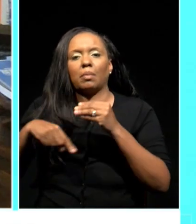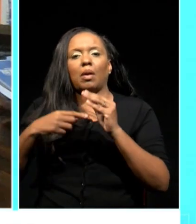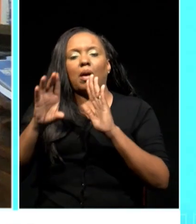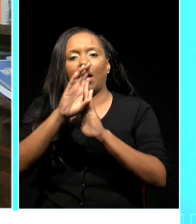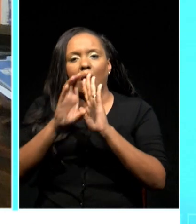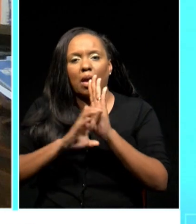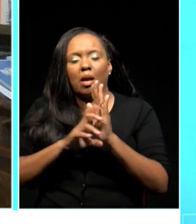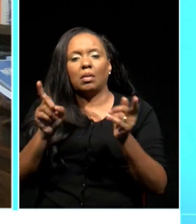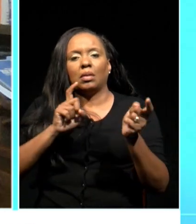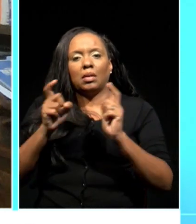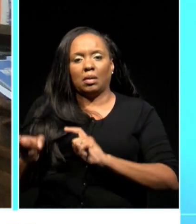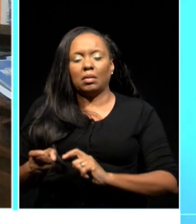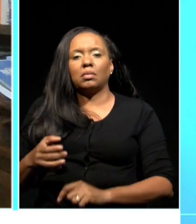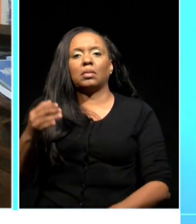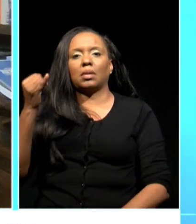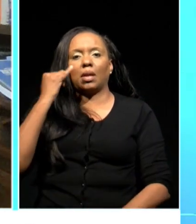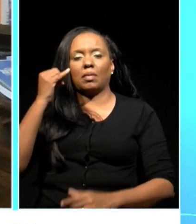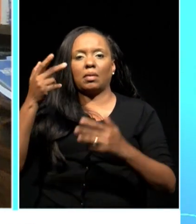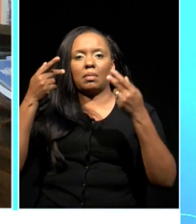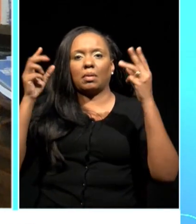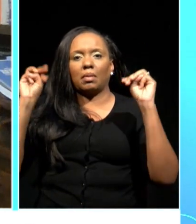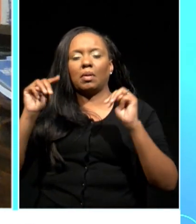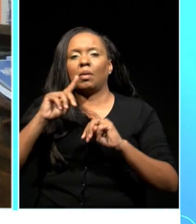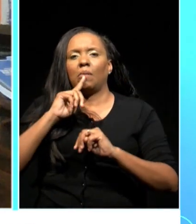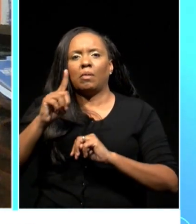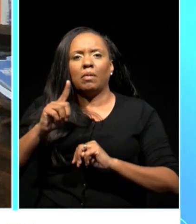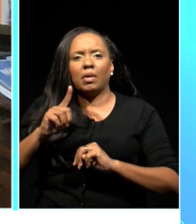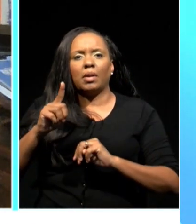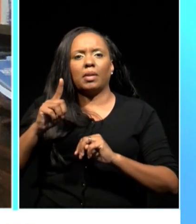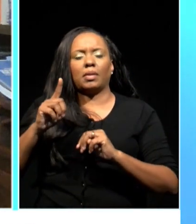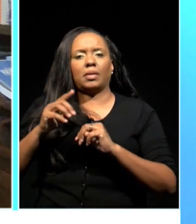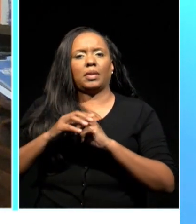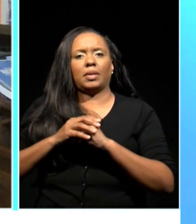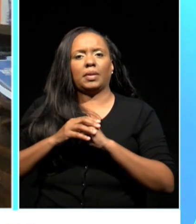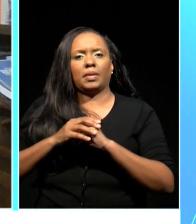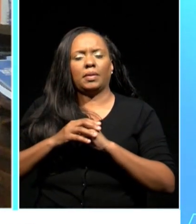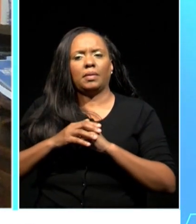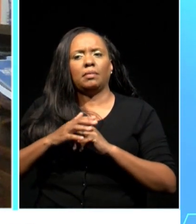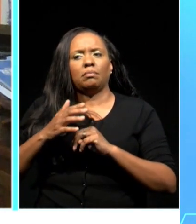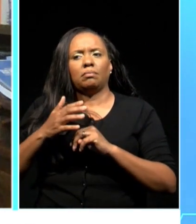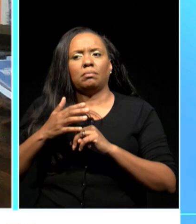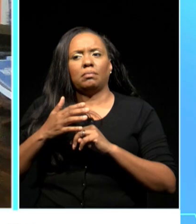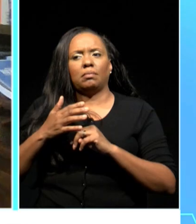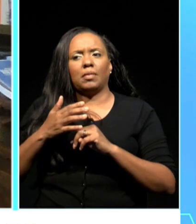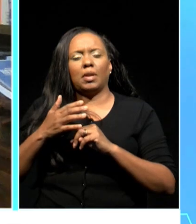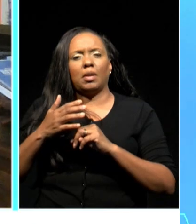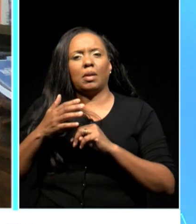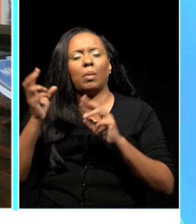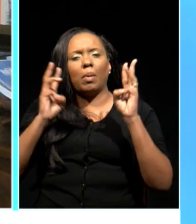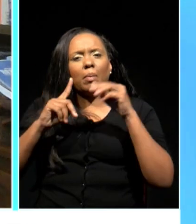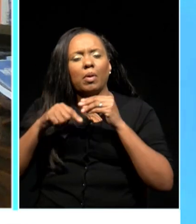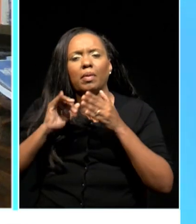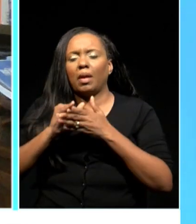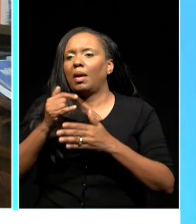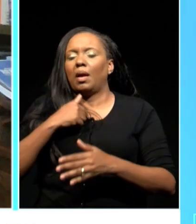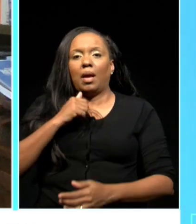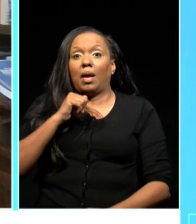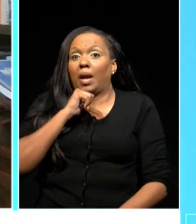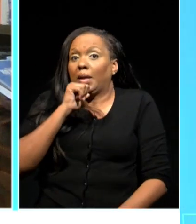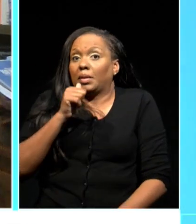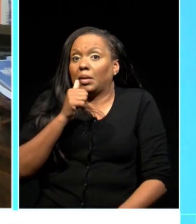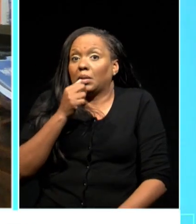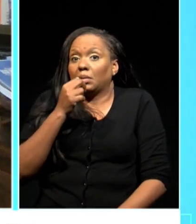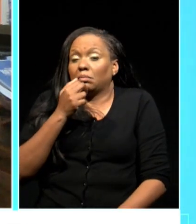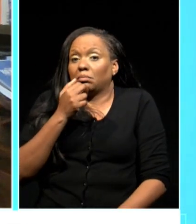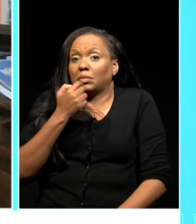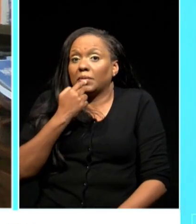Prime Minister is genuinely concerned about this, and as I said, I don't question that. I don't question that at all. That